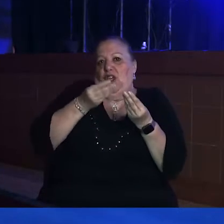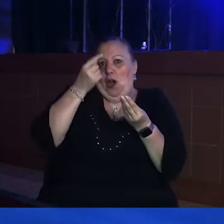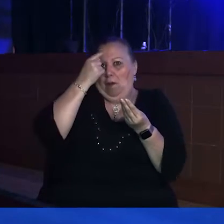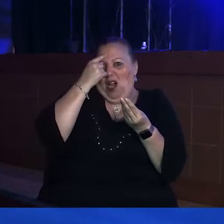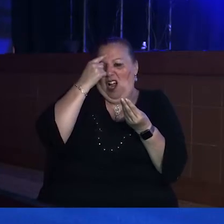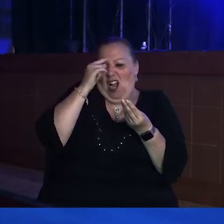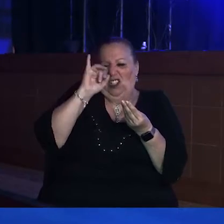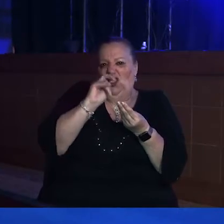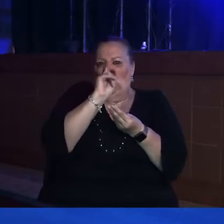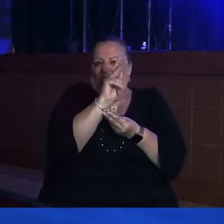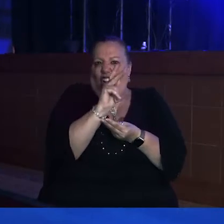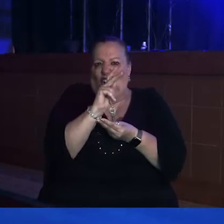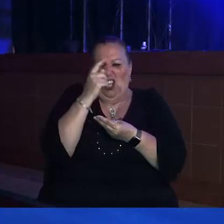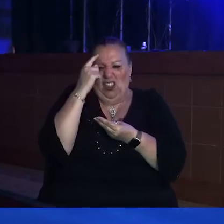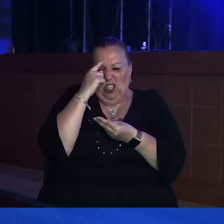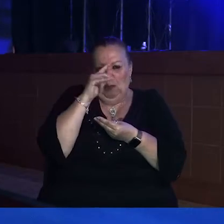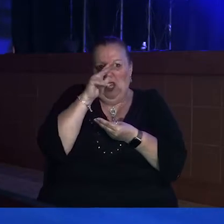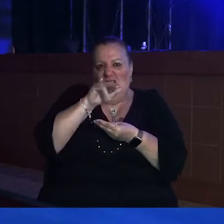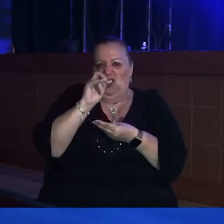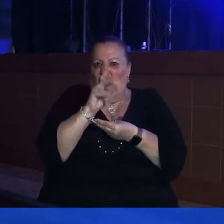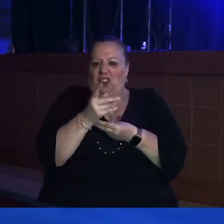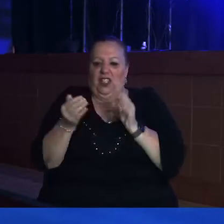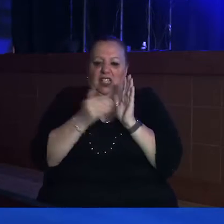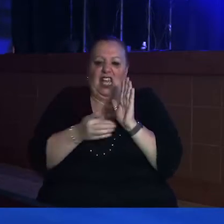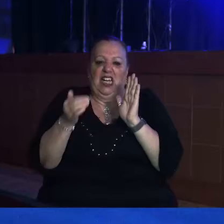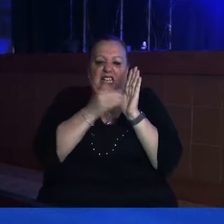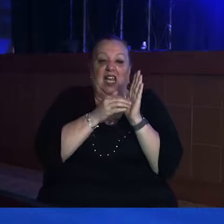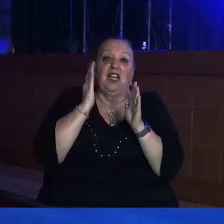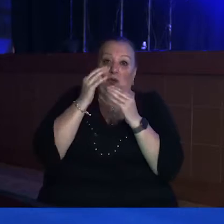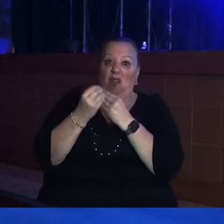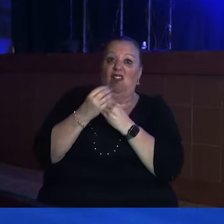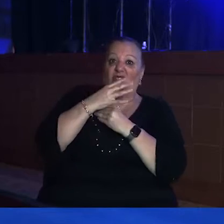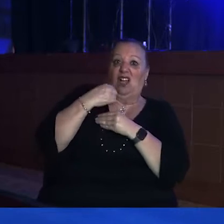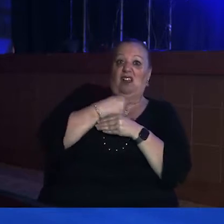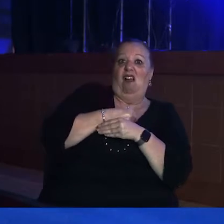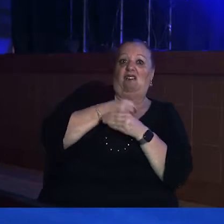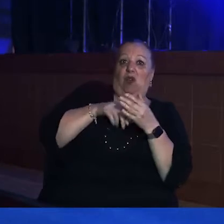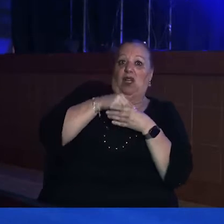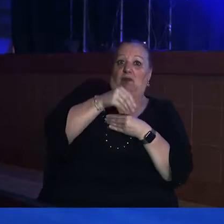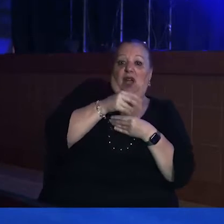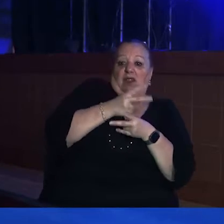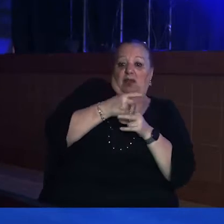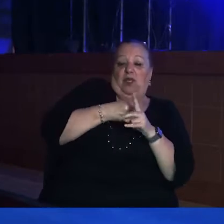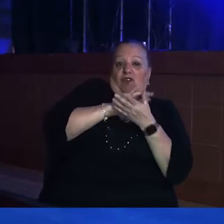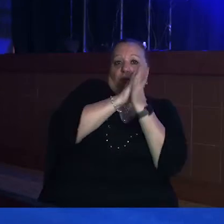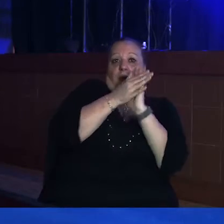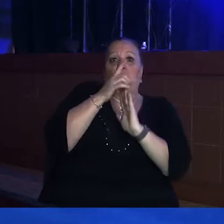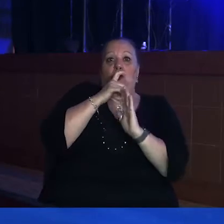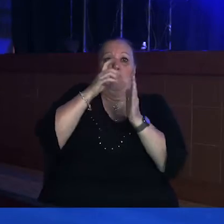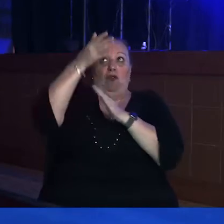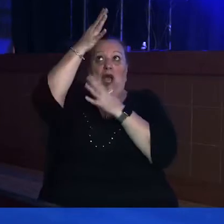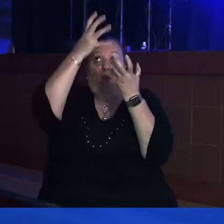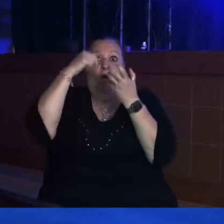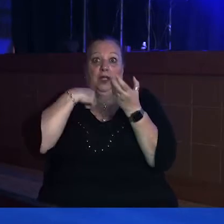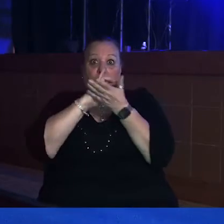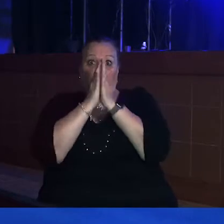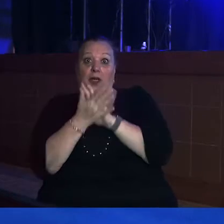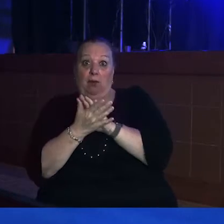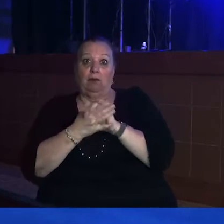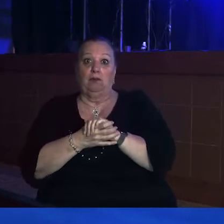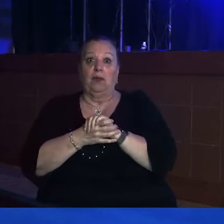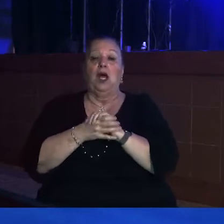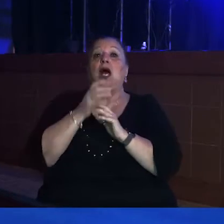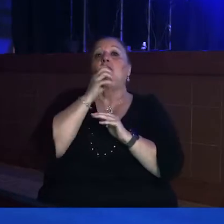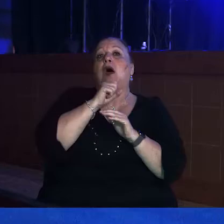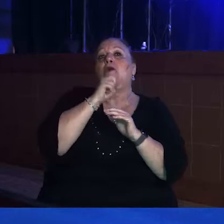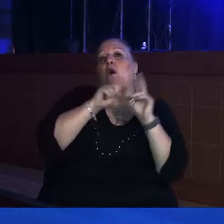junk things again and again and again. It's going to affect us. It's going to come out. It always keeps me from becoming who God wants me to be. That old adage is